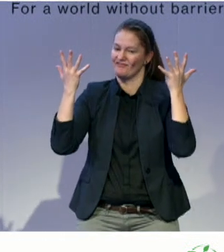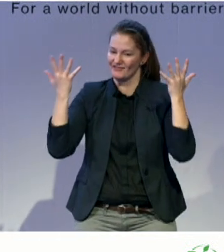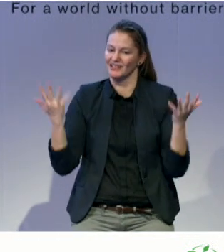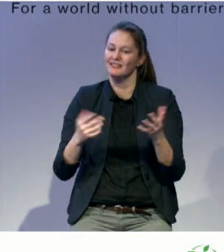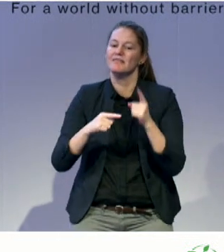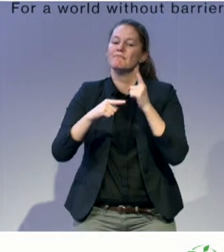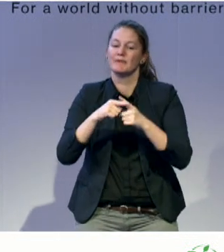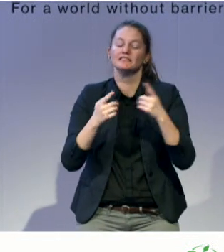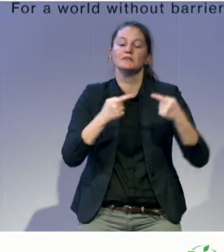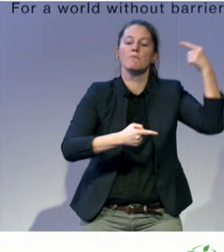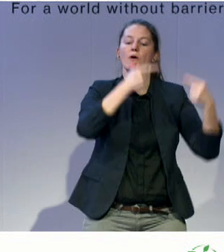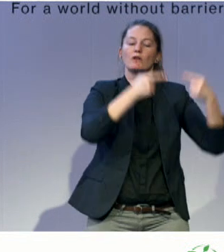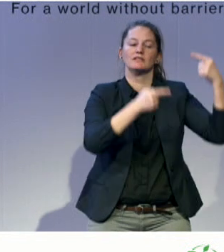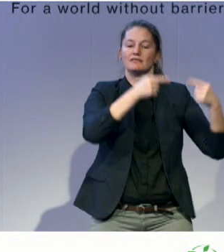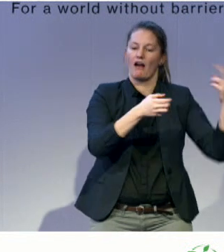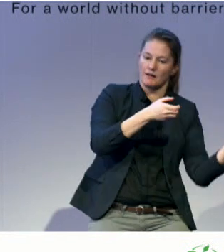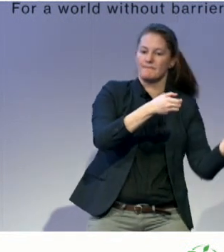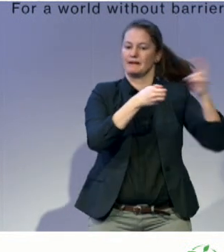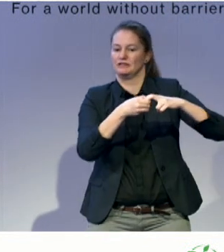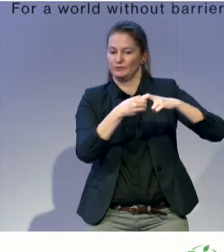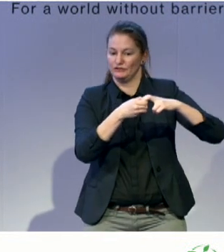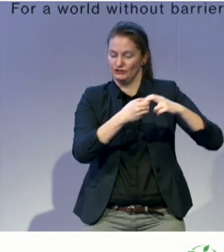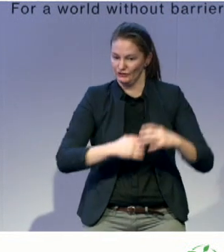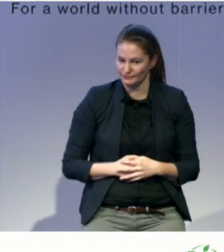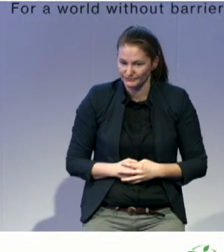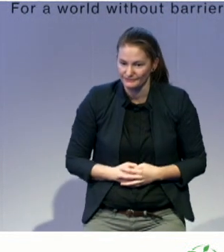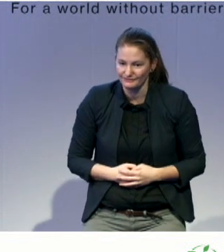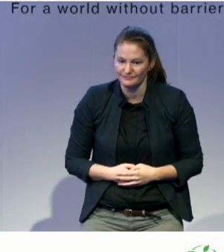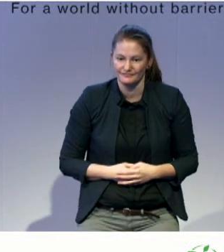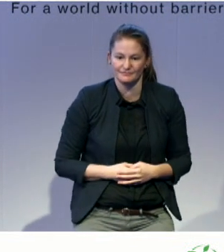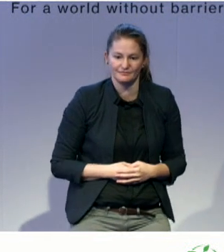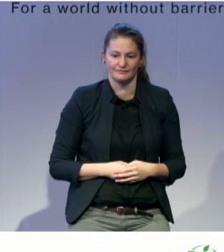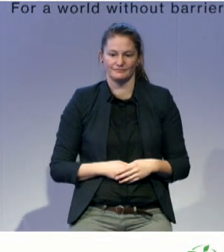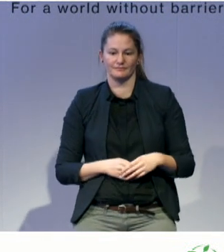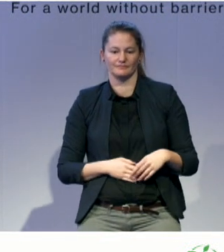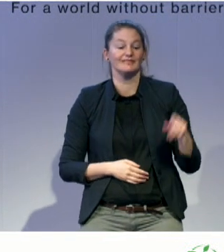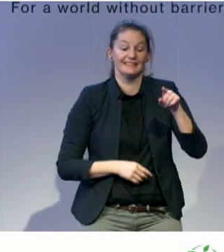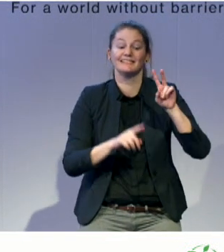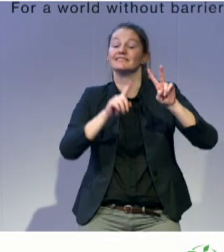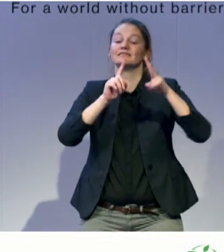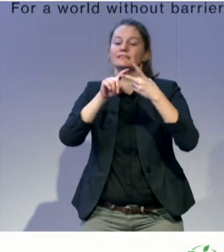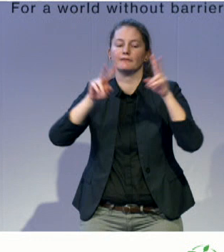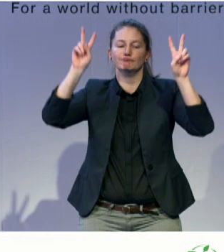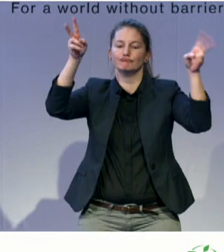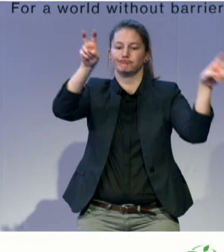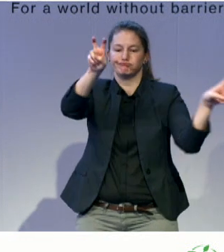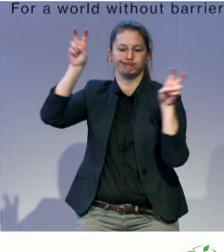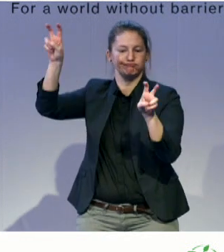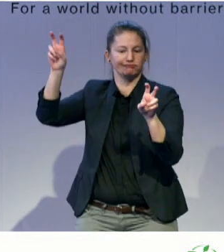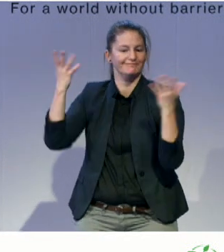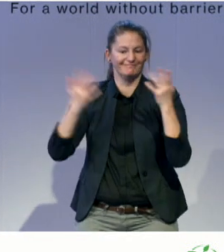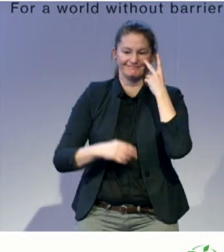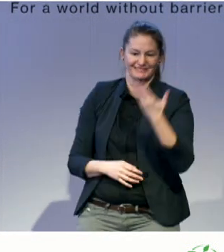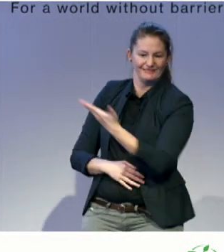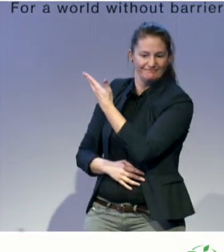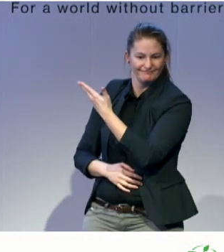for you. This is a quote by an old friend of mine, Juan Somoza from Chile, who was Director General of the ILO,